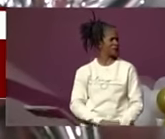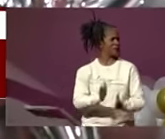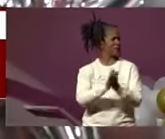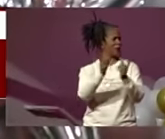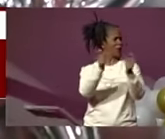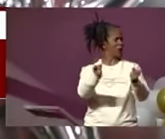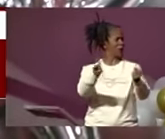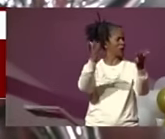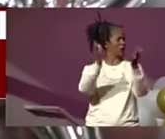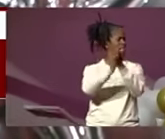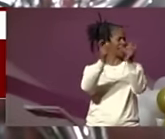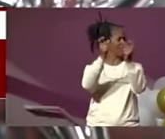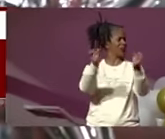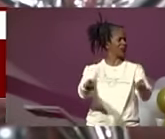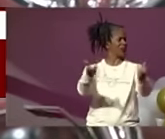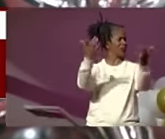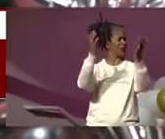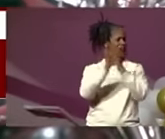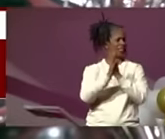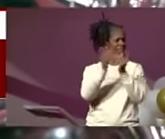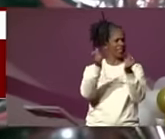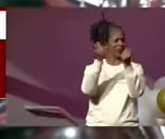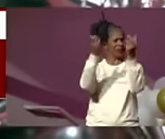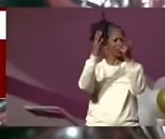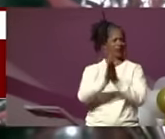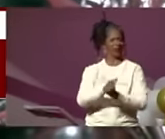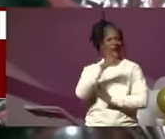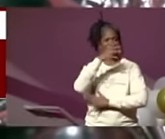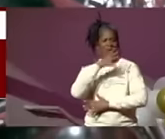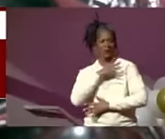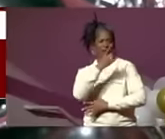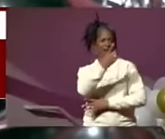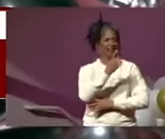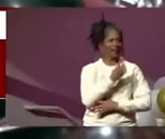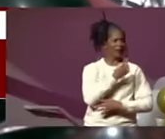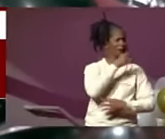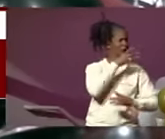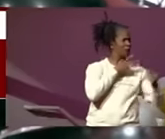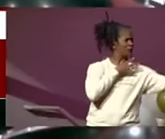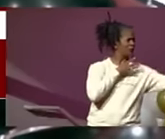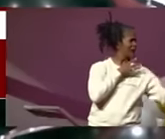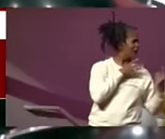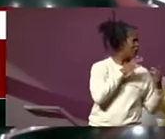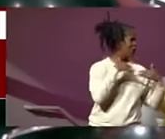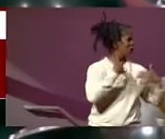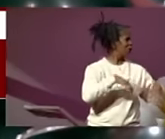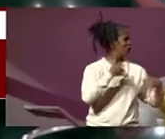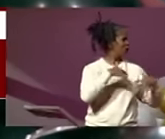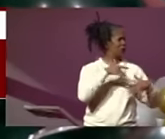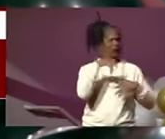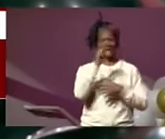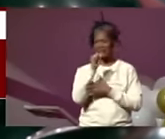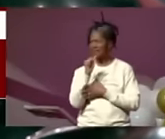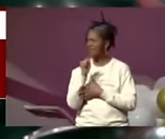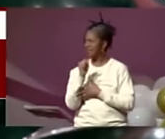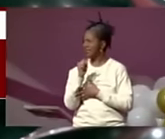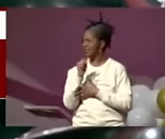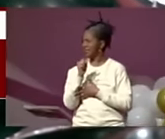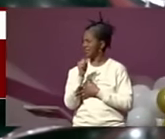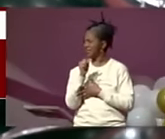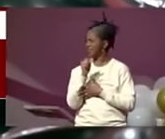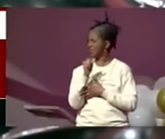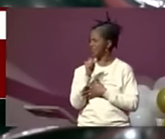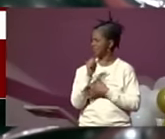Hallelujah, hallelujah, hallelujah, bless your heart, hallelujah. Somebody else, somebody else, somebody